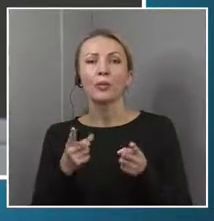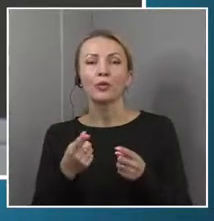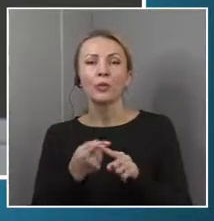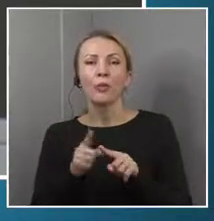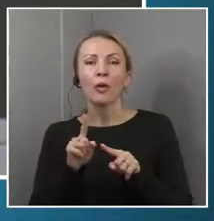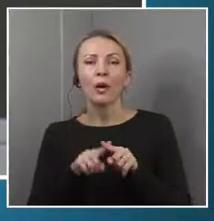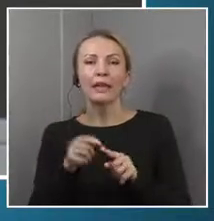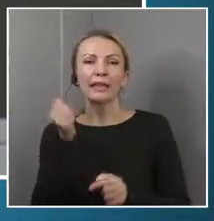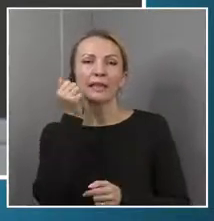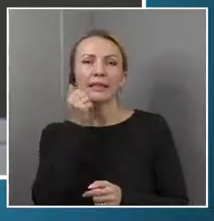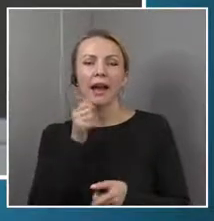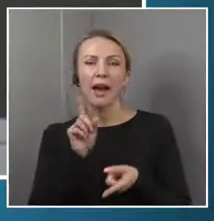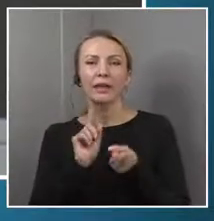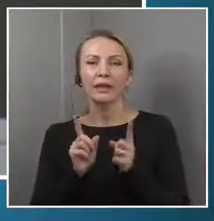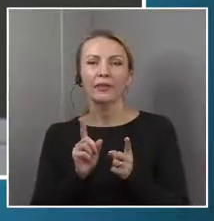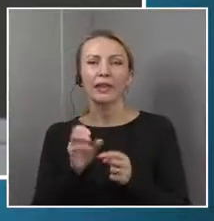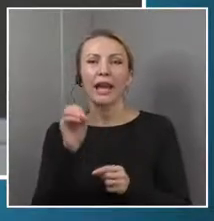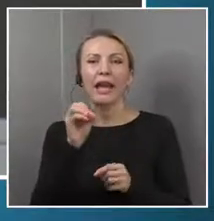Why?